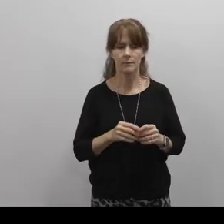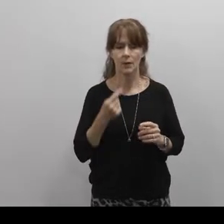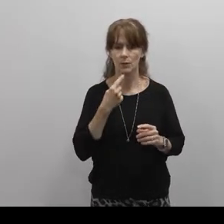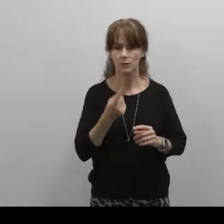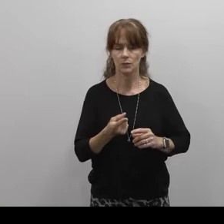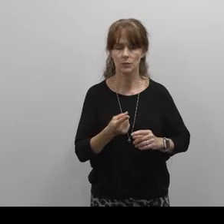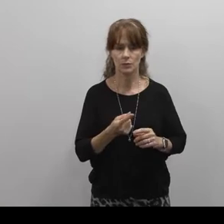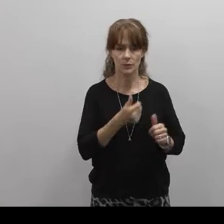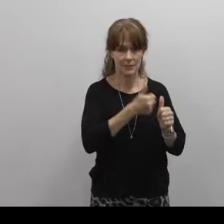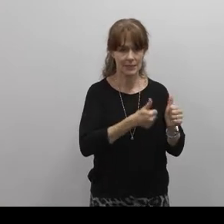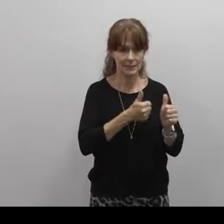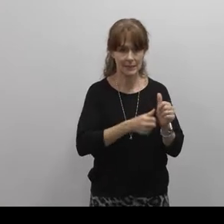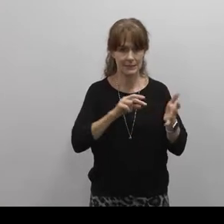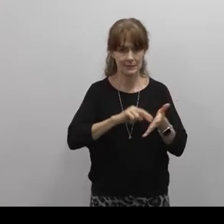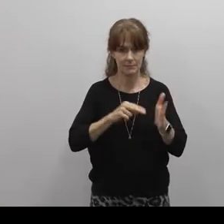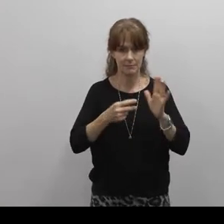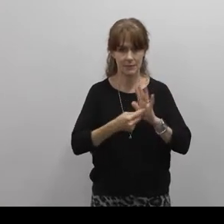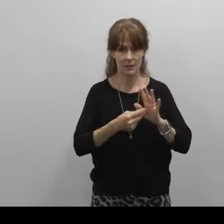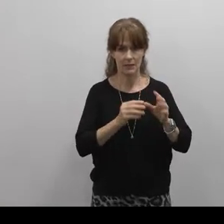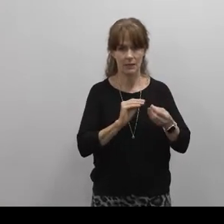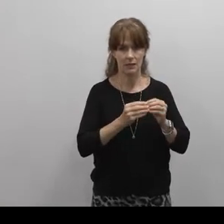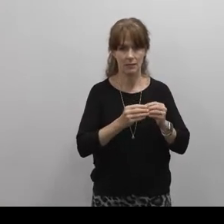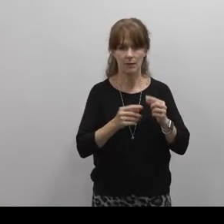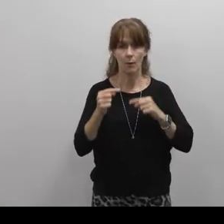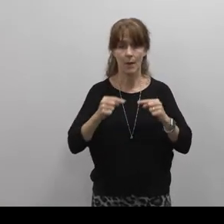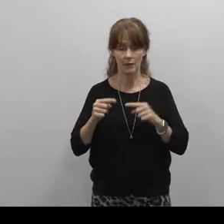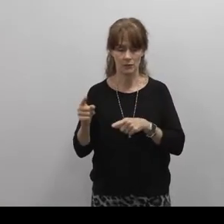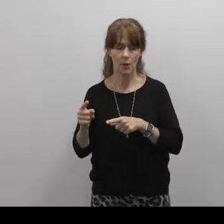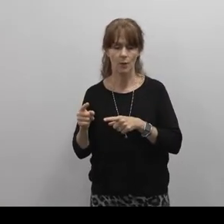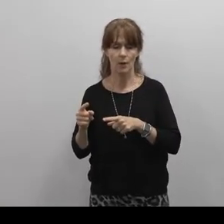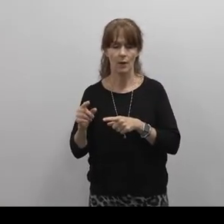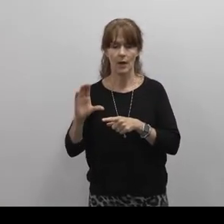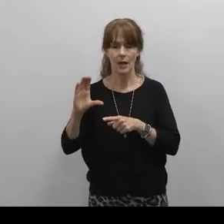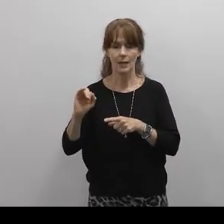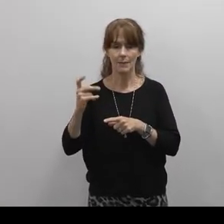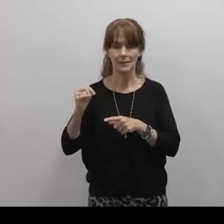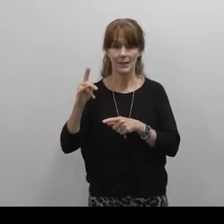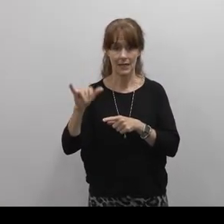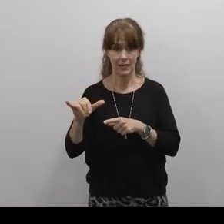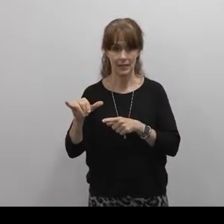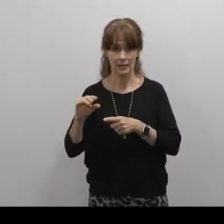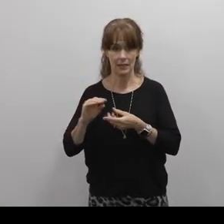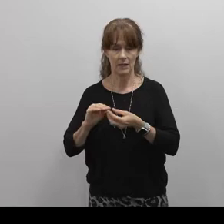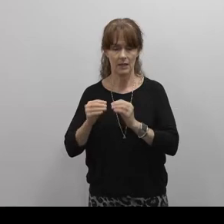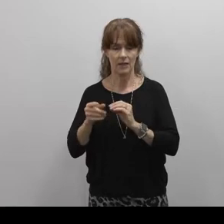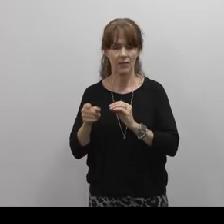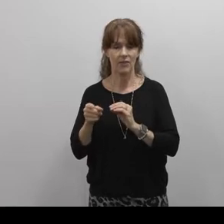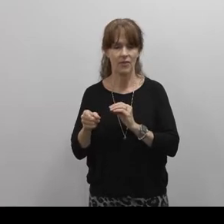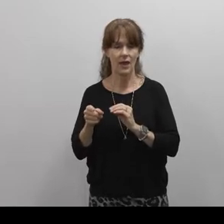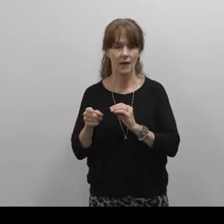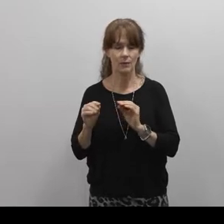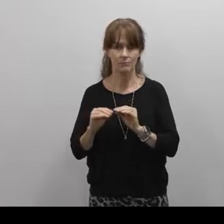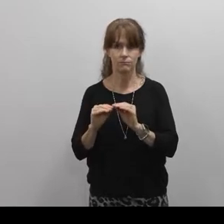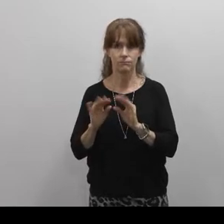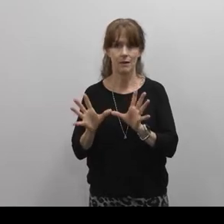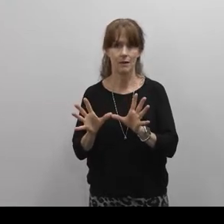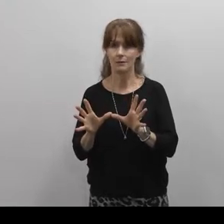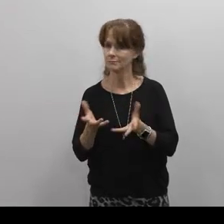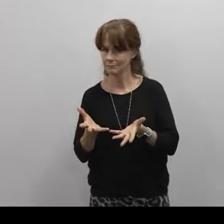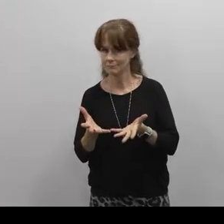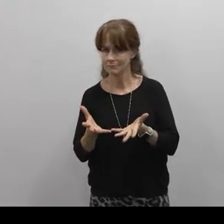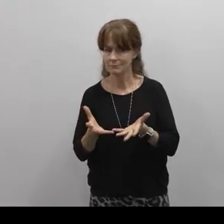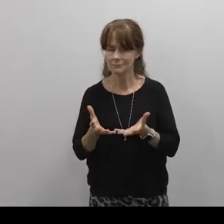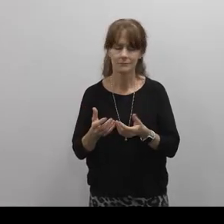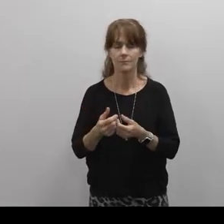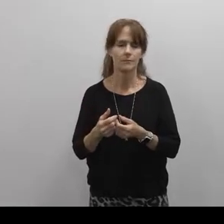briefly what each of those scores entail, and I'll actually go backwards. So in terms of capacity, that one's crystal clear, I believe.